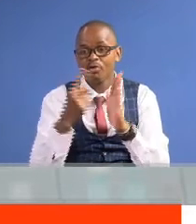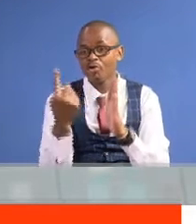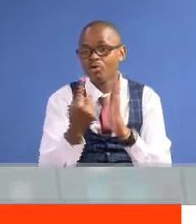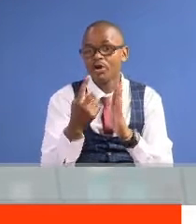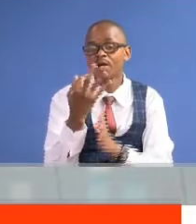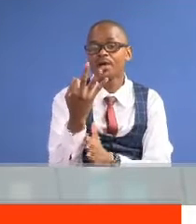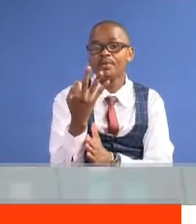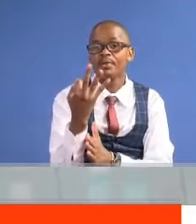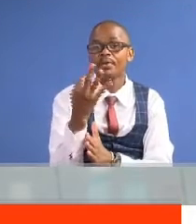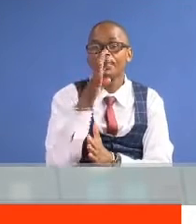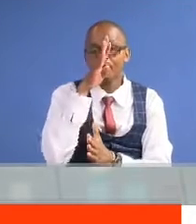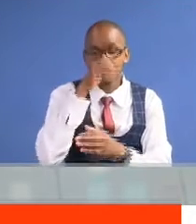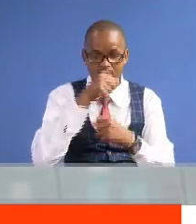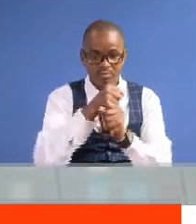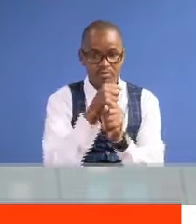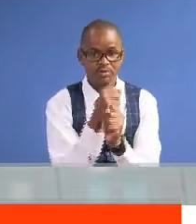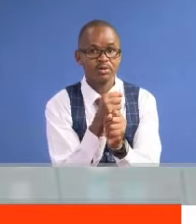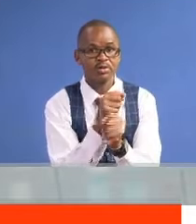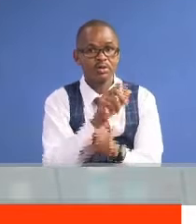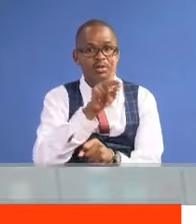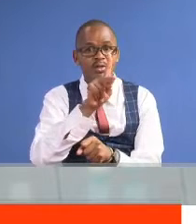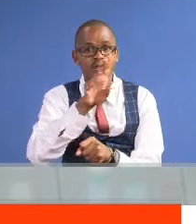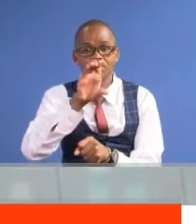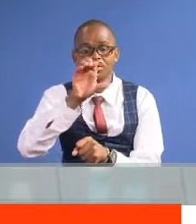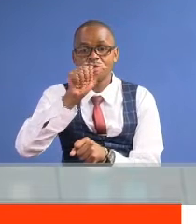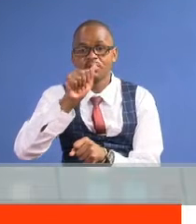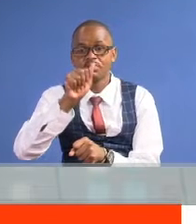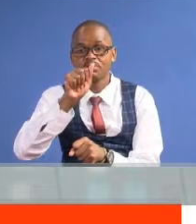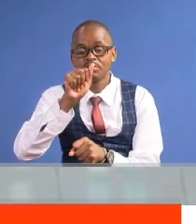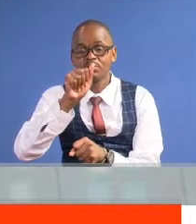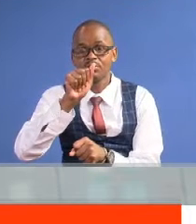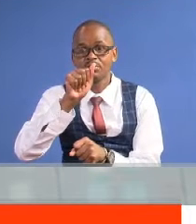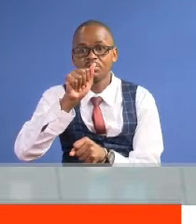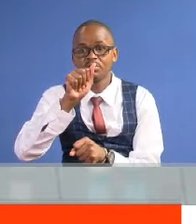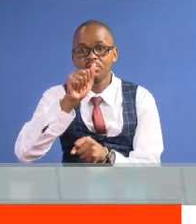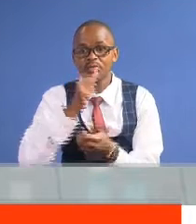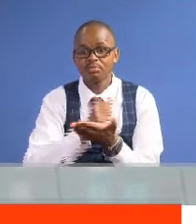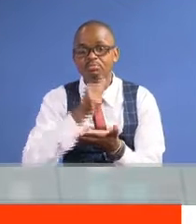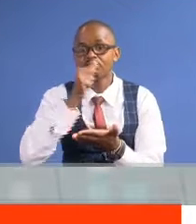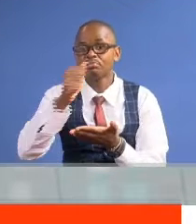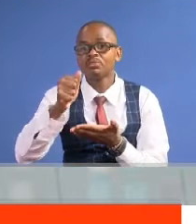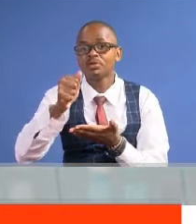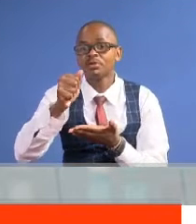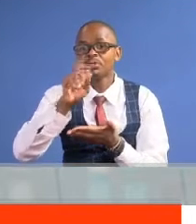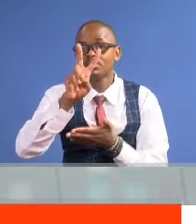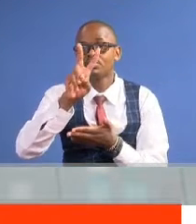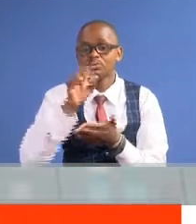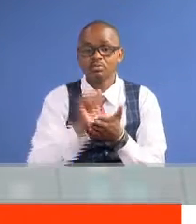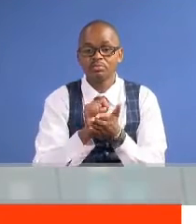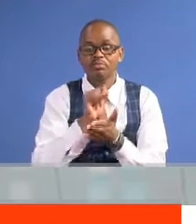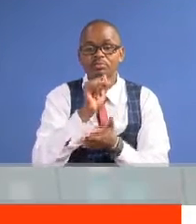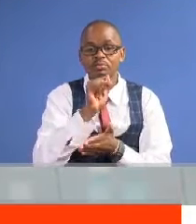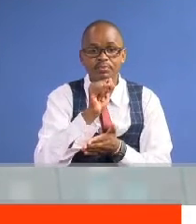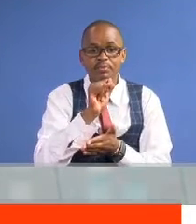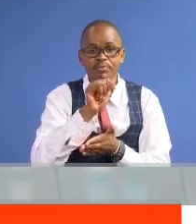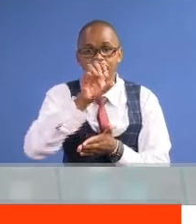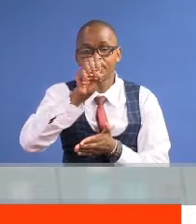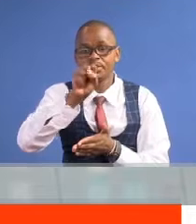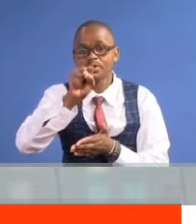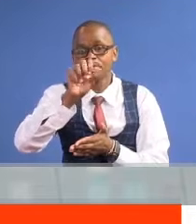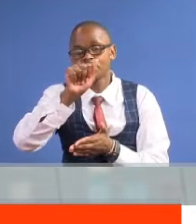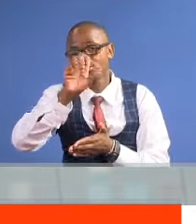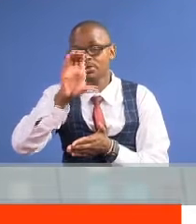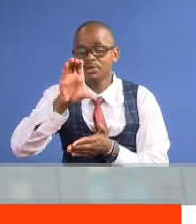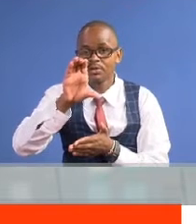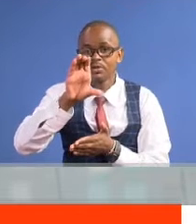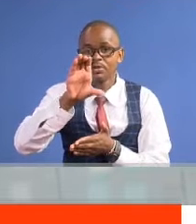only 3 will be operational. KCAA has further suspended 2 aircraft operators, SAC